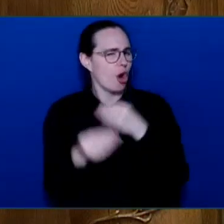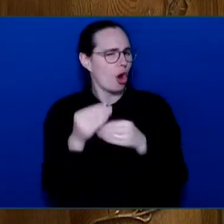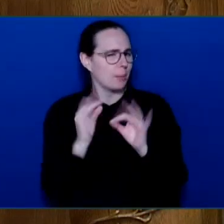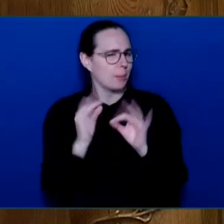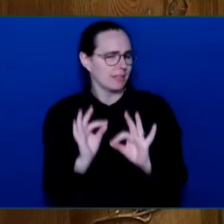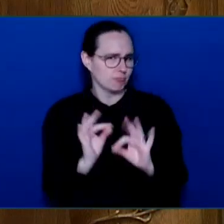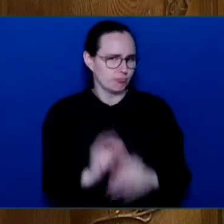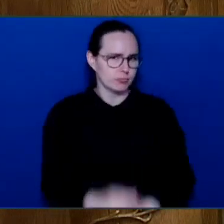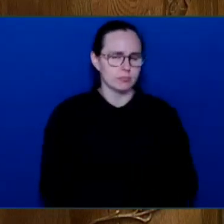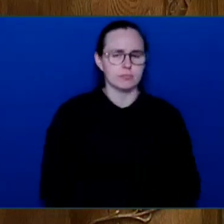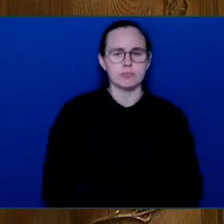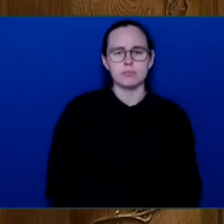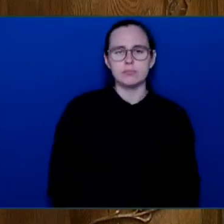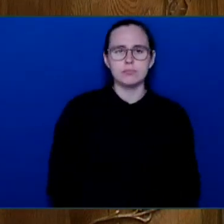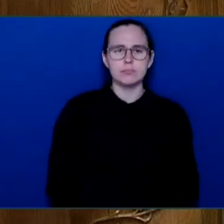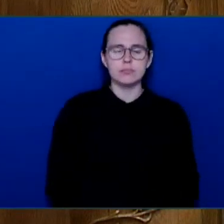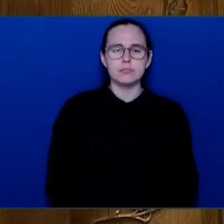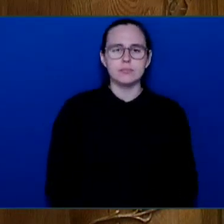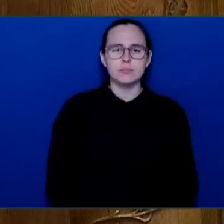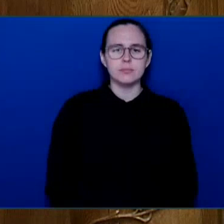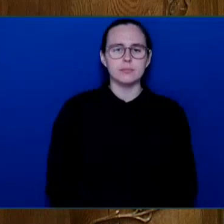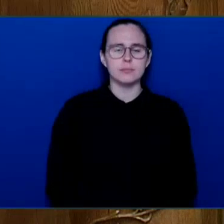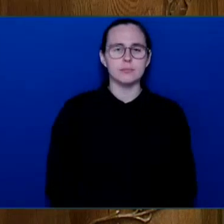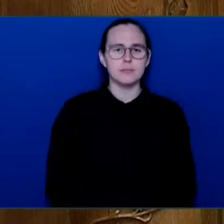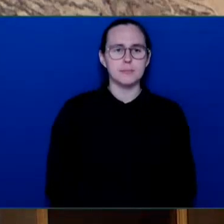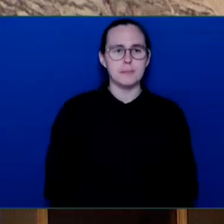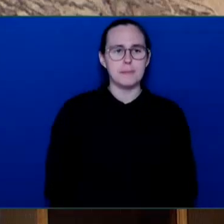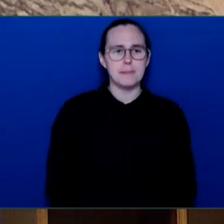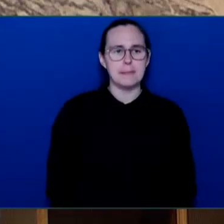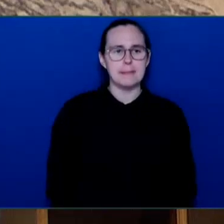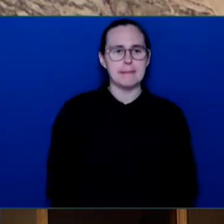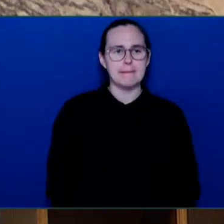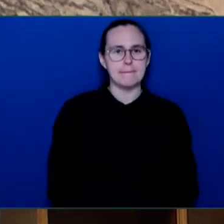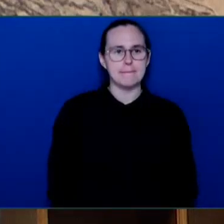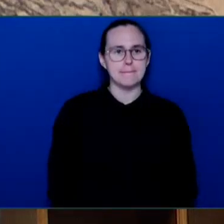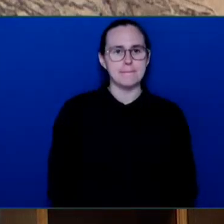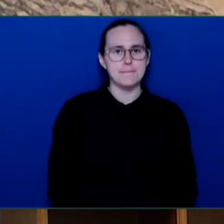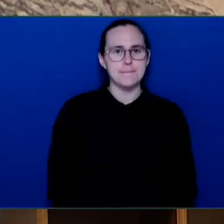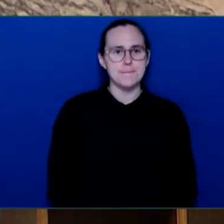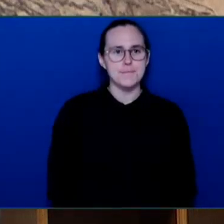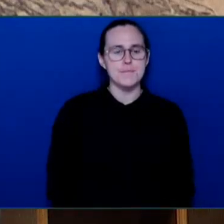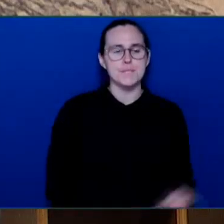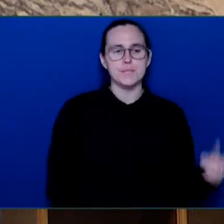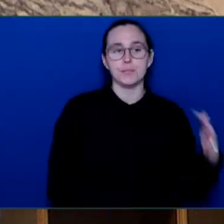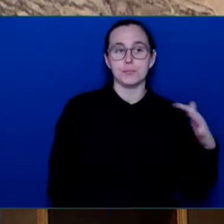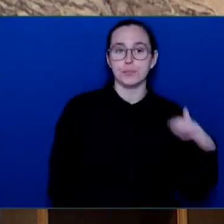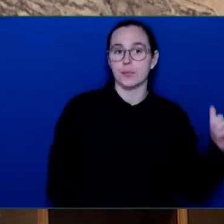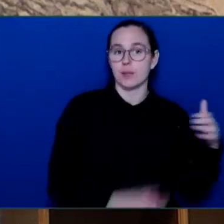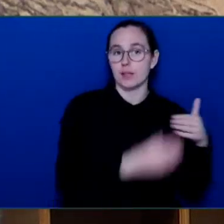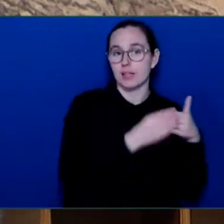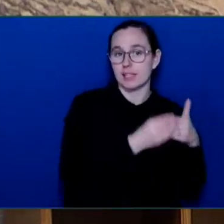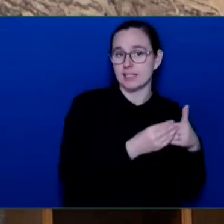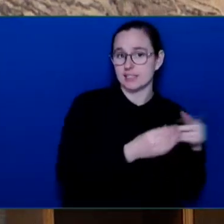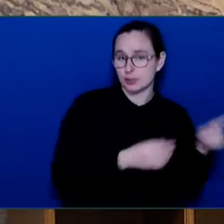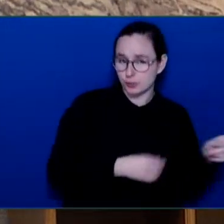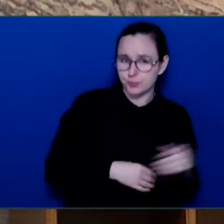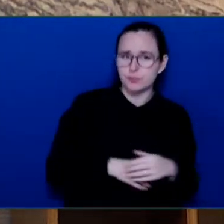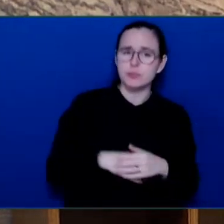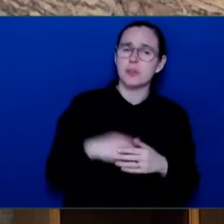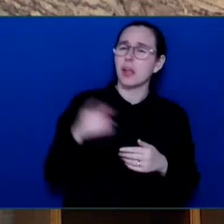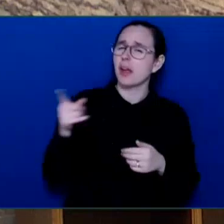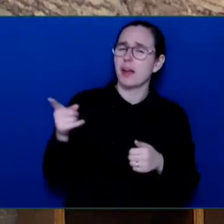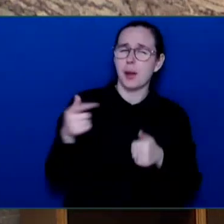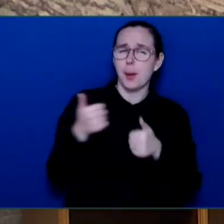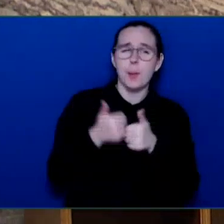Opposition House Leader. Well, Mr. Speaker, the reality is that this Premier isn't just flooding TV advertising during Canucks games.